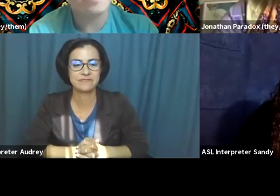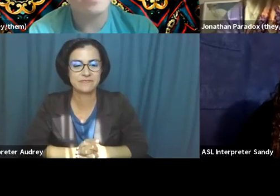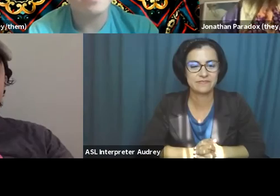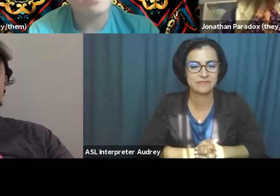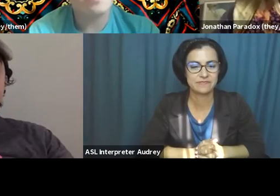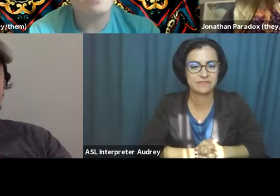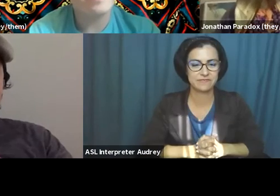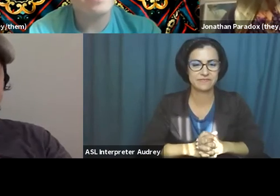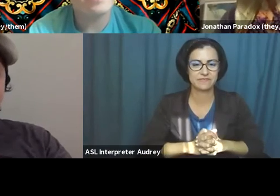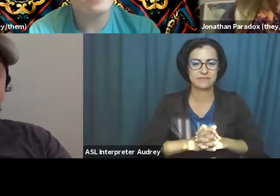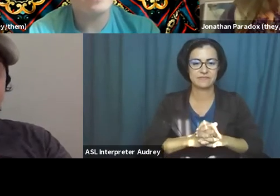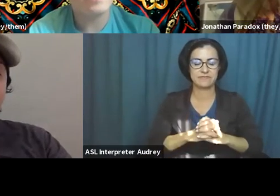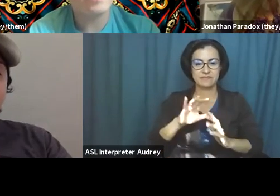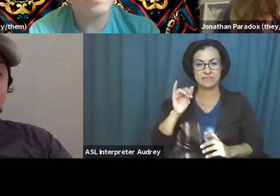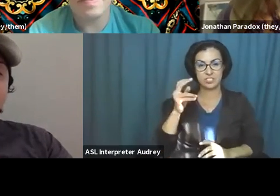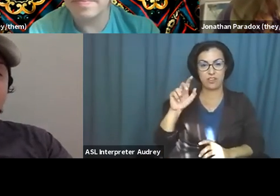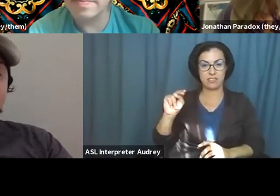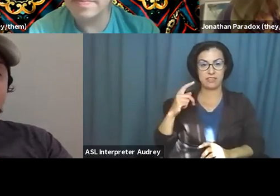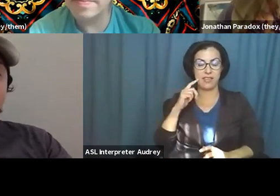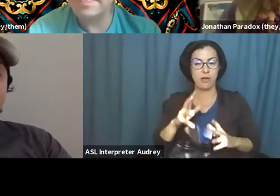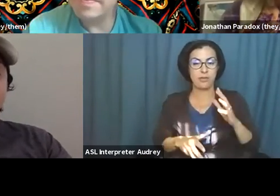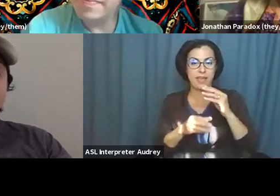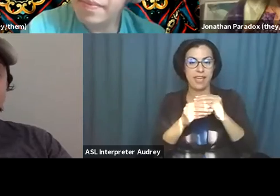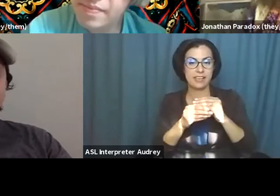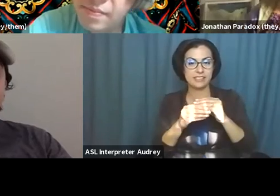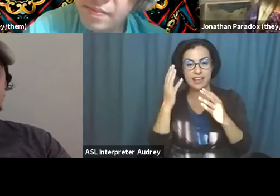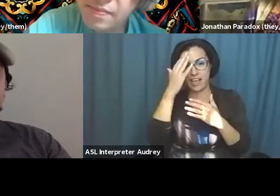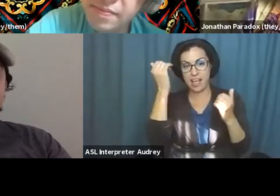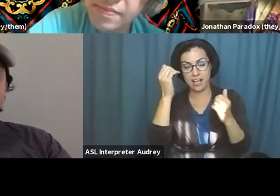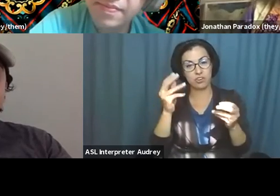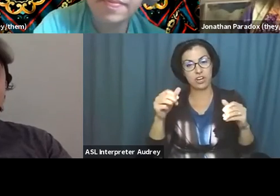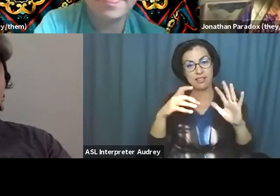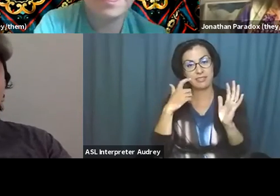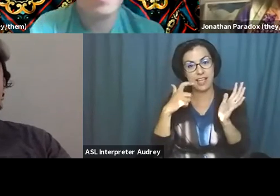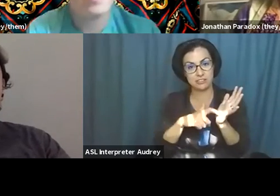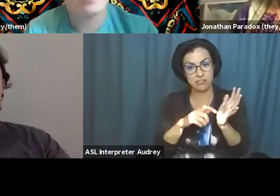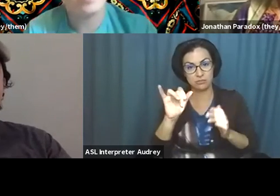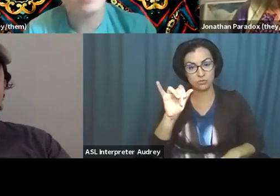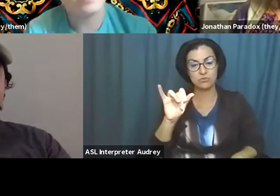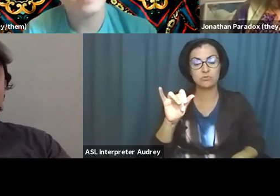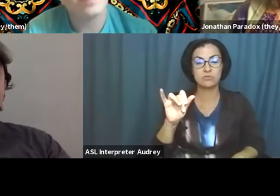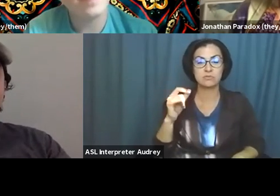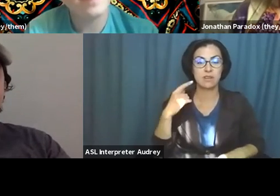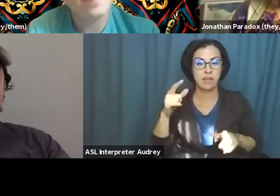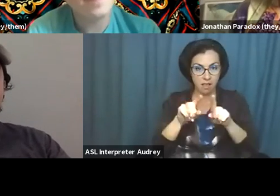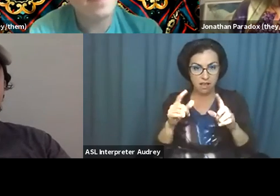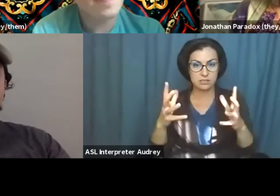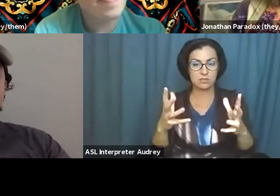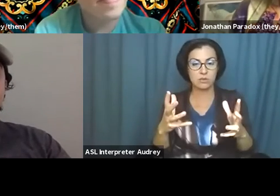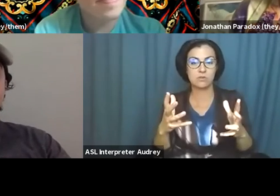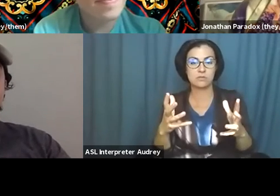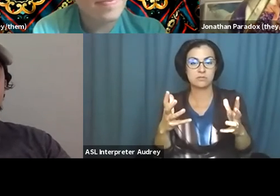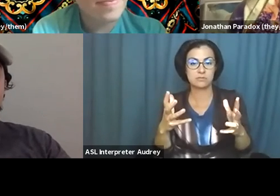Uh, and, and then I'll add, cause I, um, I forgot a land acknowledgement. I'm, I, I also, um,